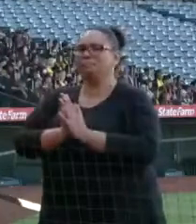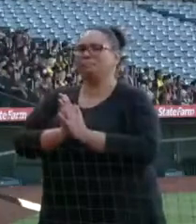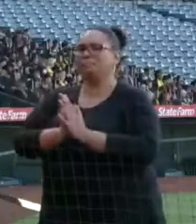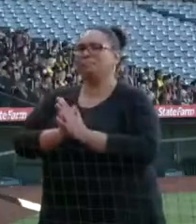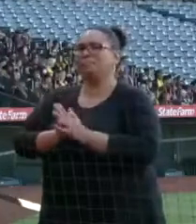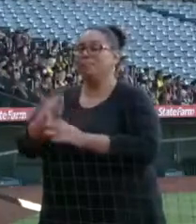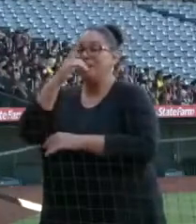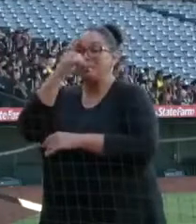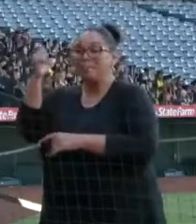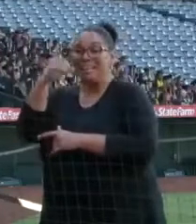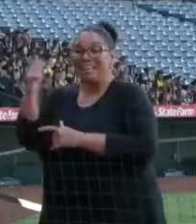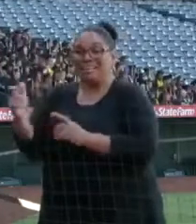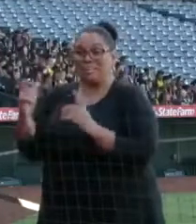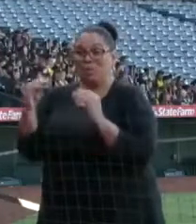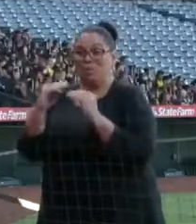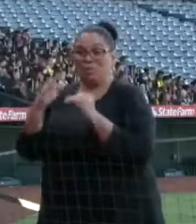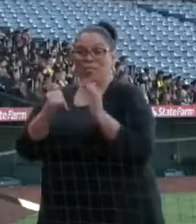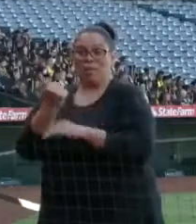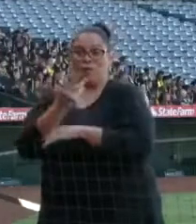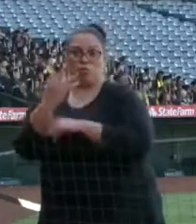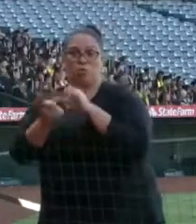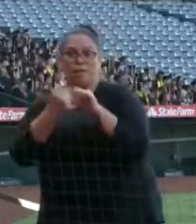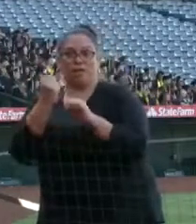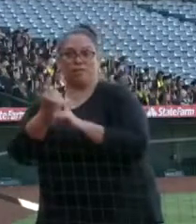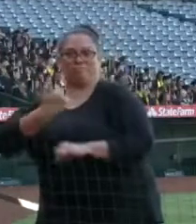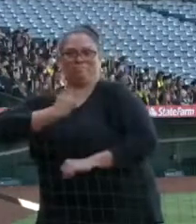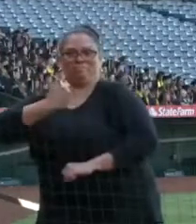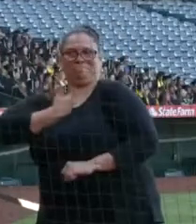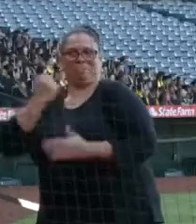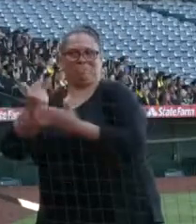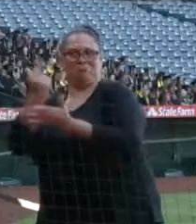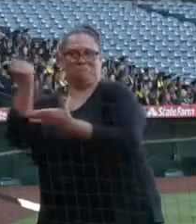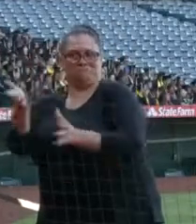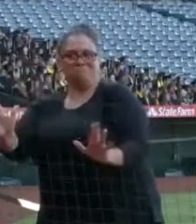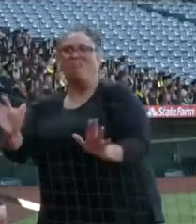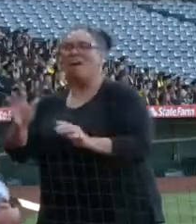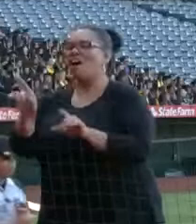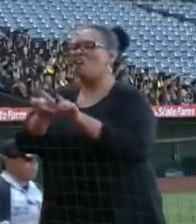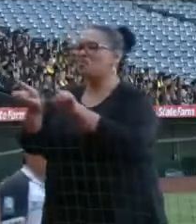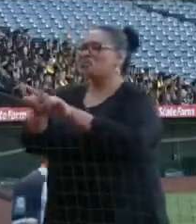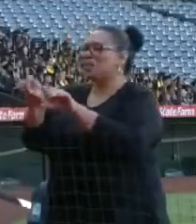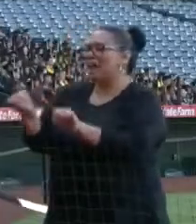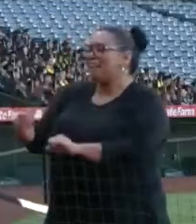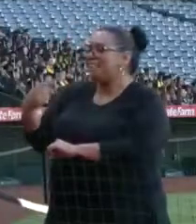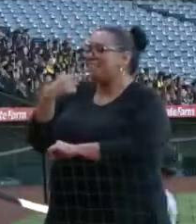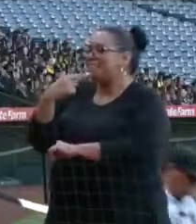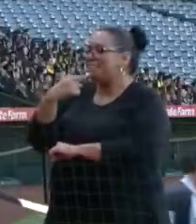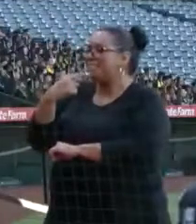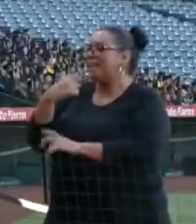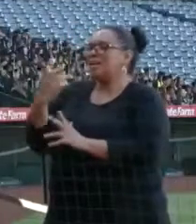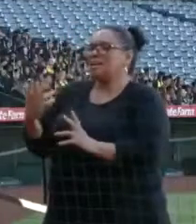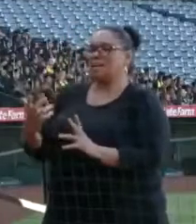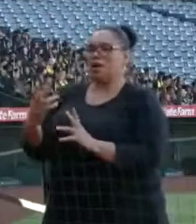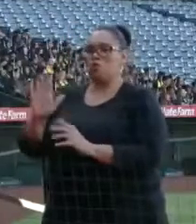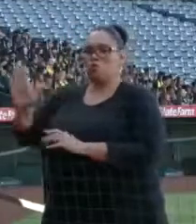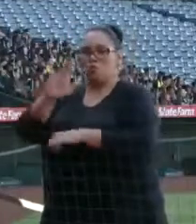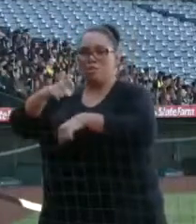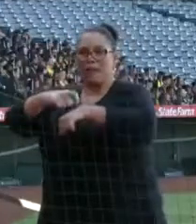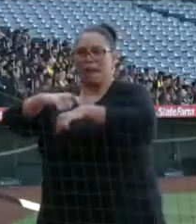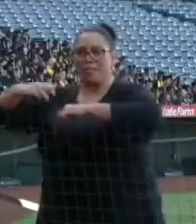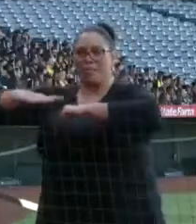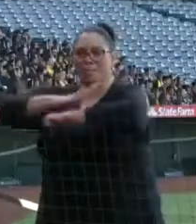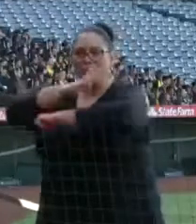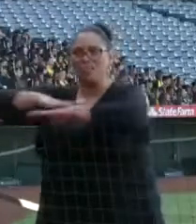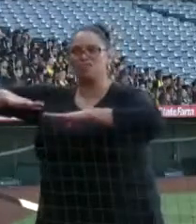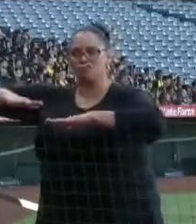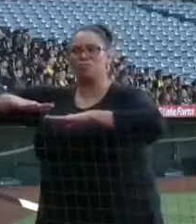And because it's been more than a few years since my own graduation, I can also say with some certainty that your time at the Beach has